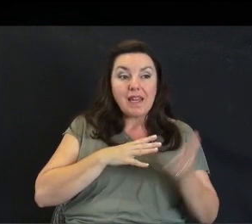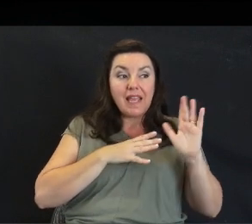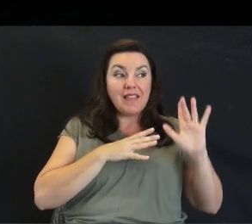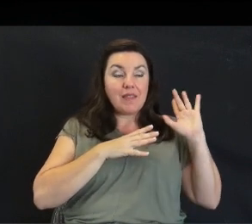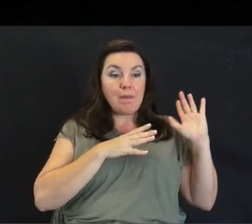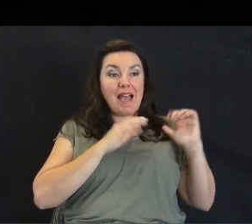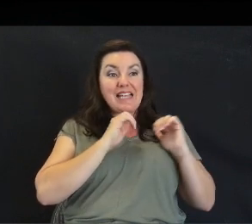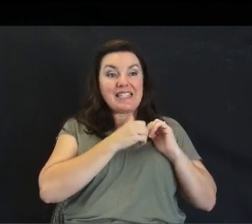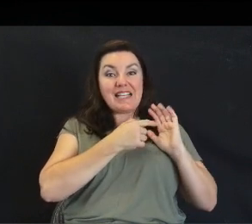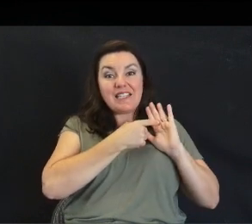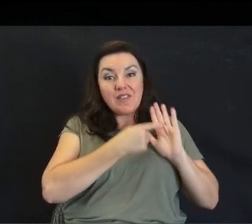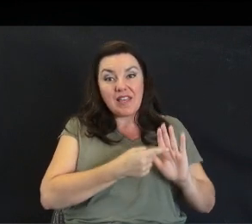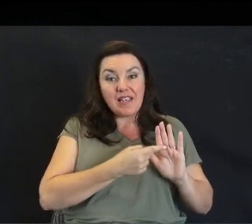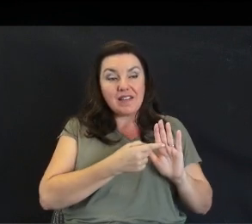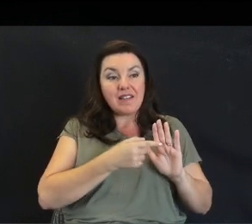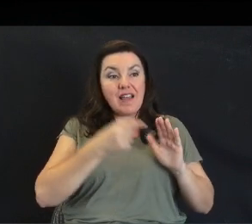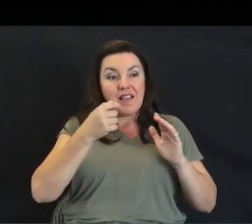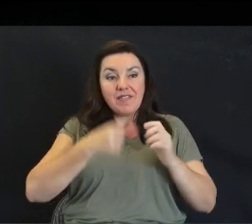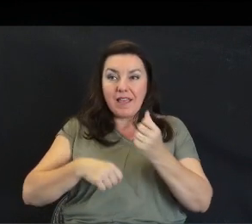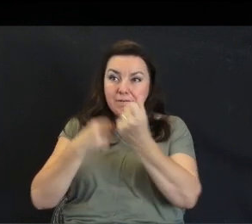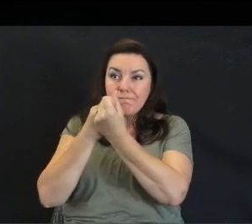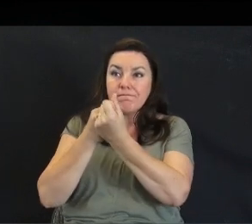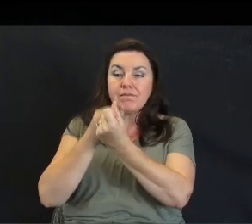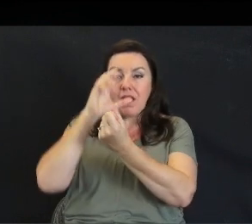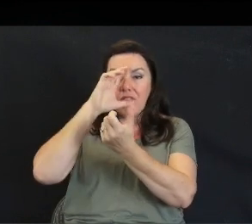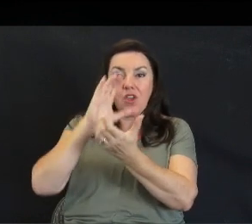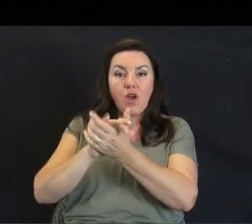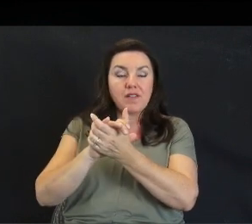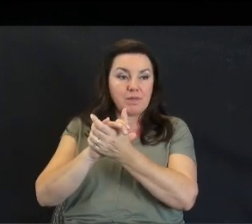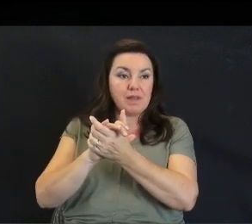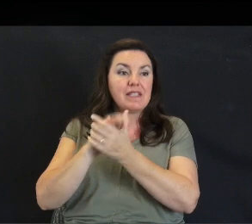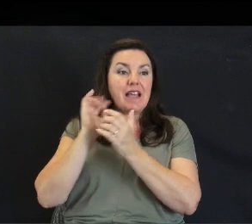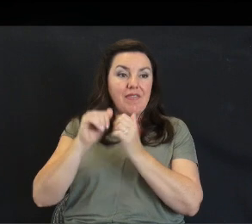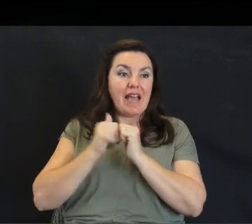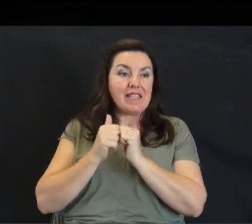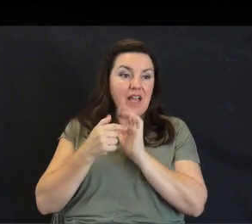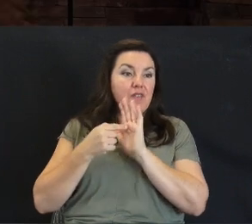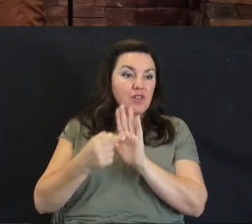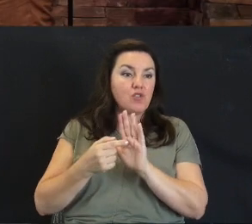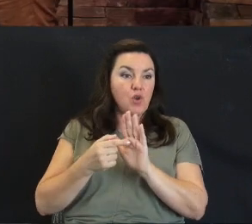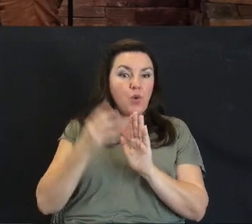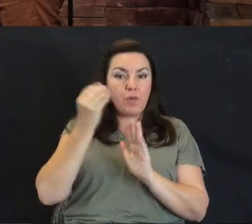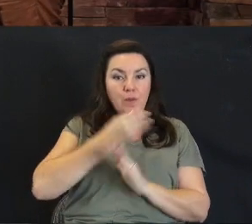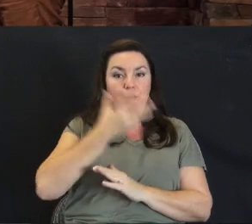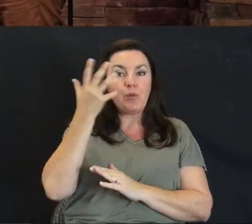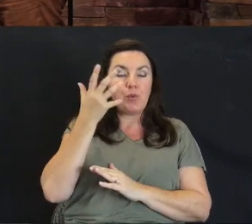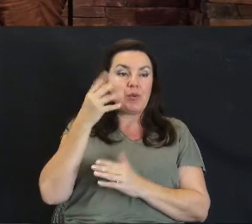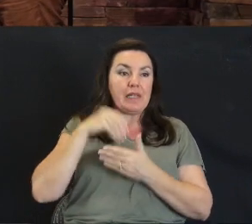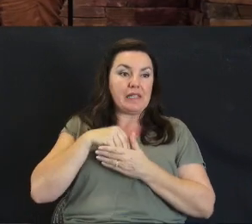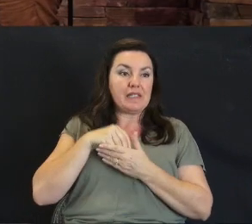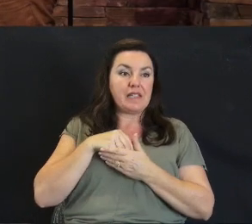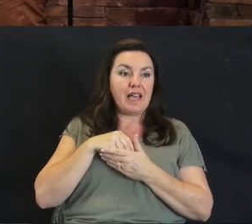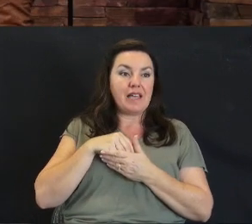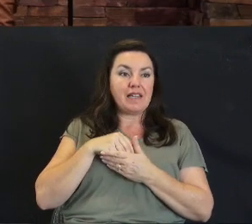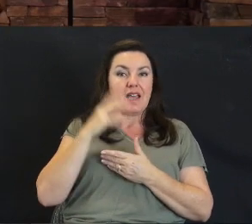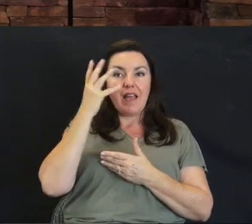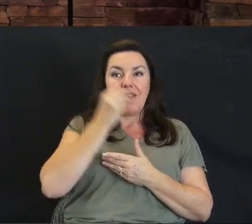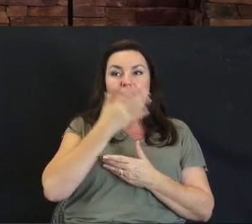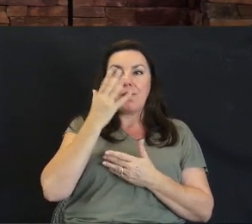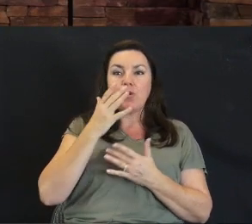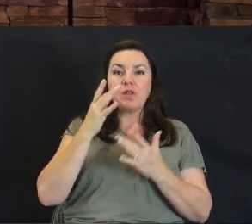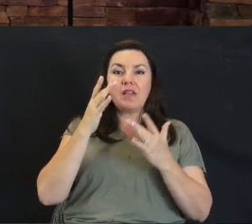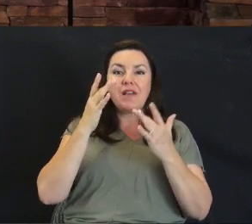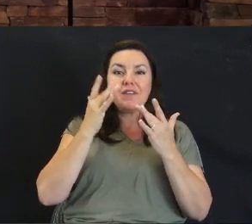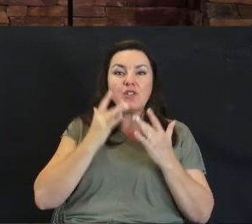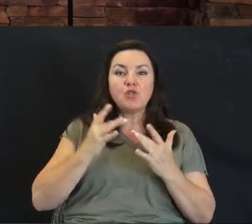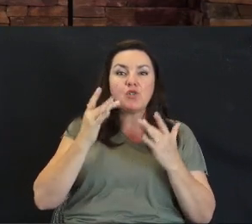to adorn themselves They submitted themselves To their own husbands Now I want you to look At verse 4 there It says The unfading beauty Of a gentle and